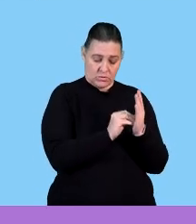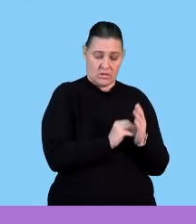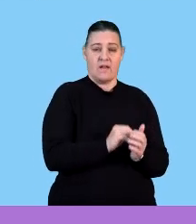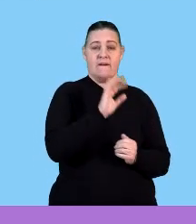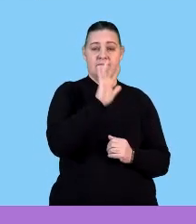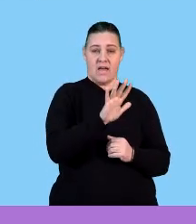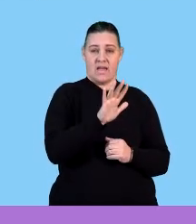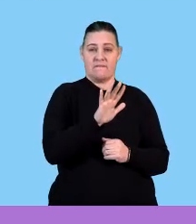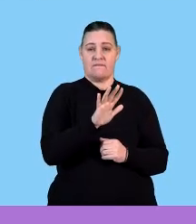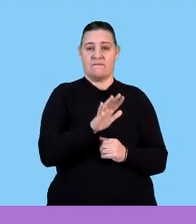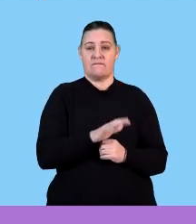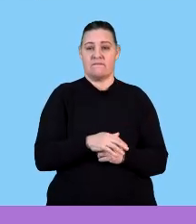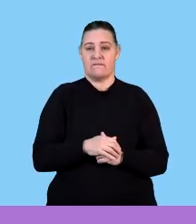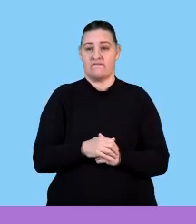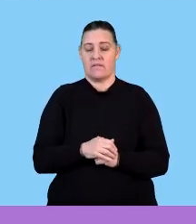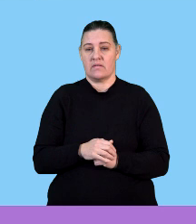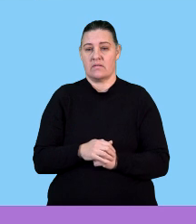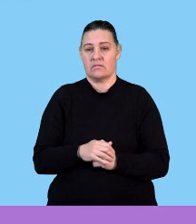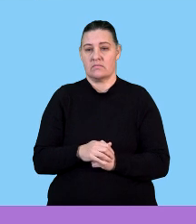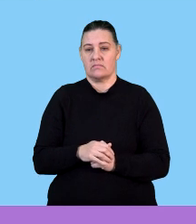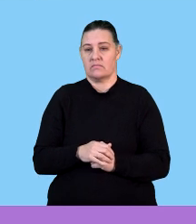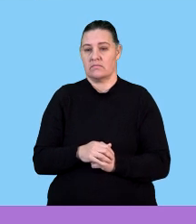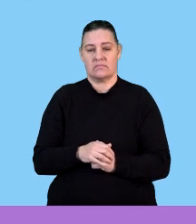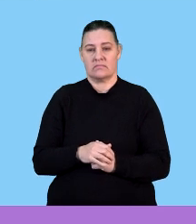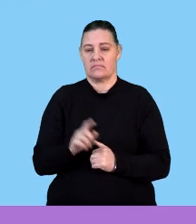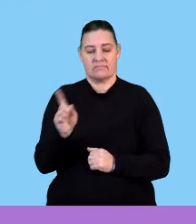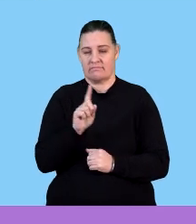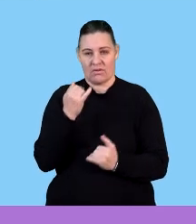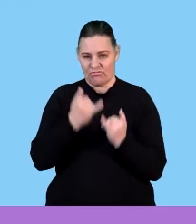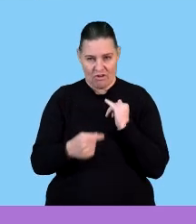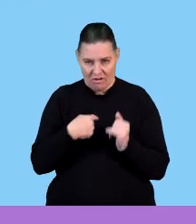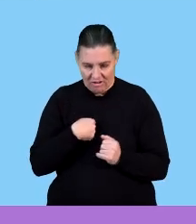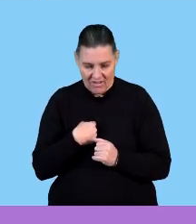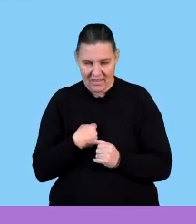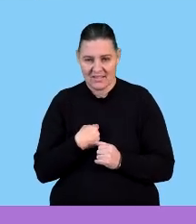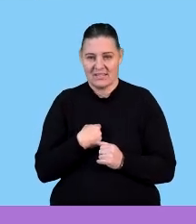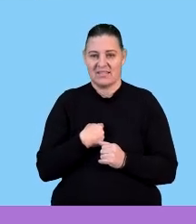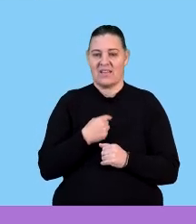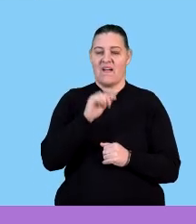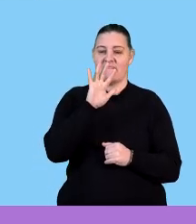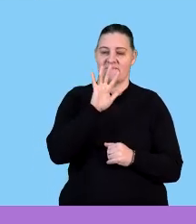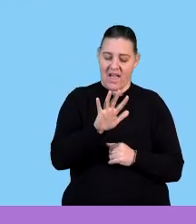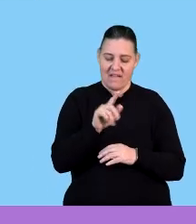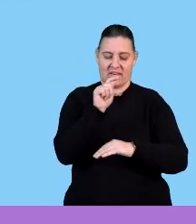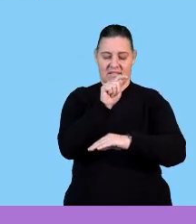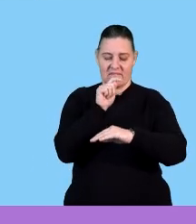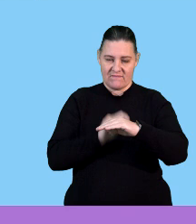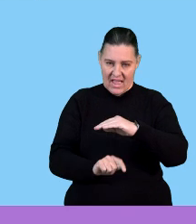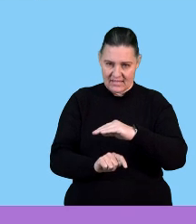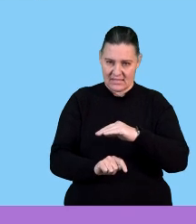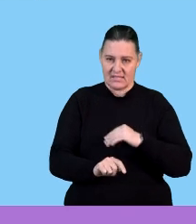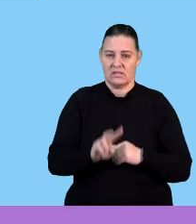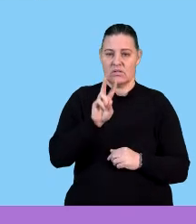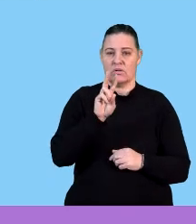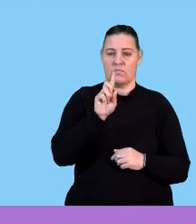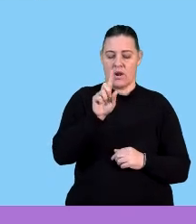times by 300 divided by 1,2. Aha. Right. Again, for consistency's sake,